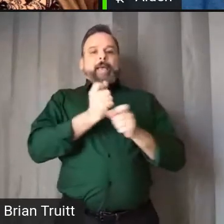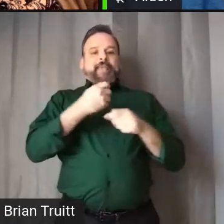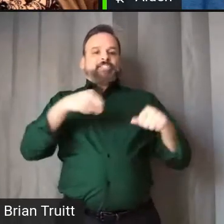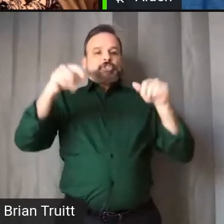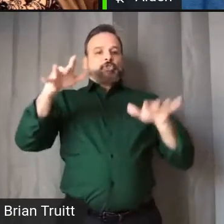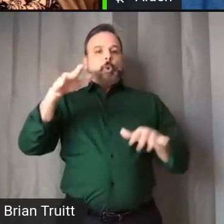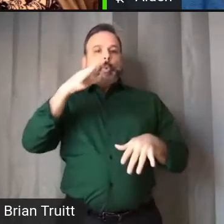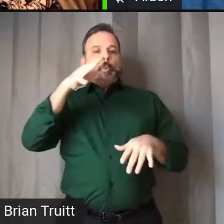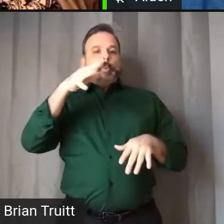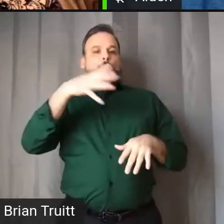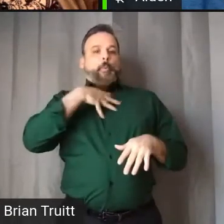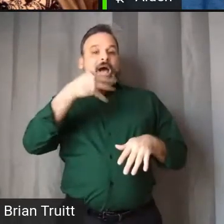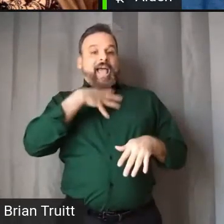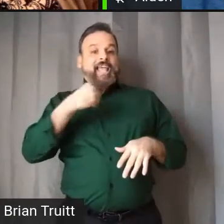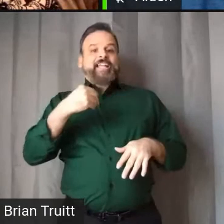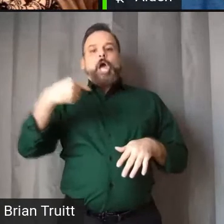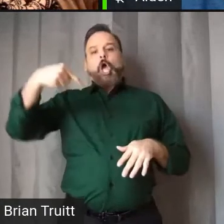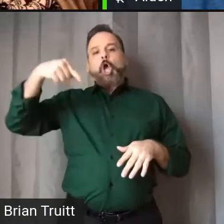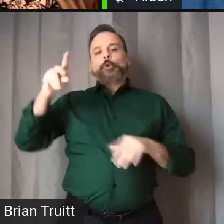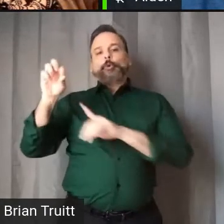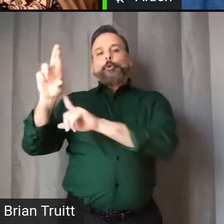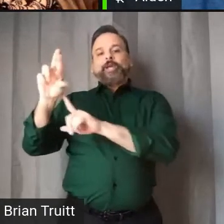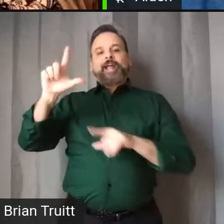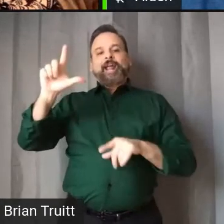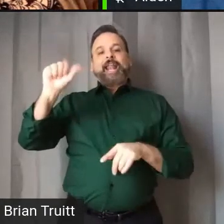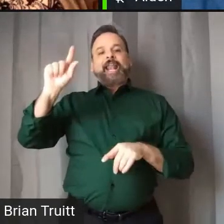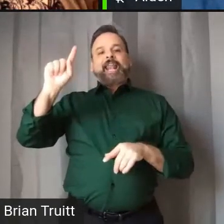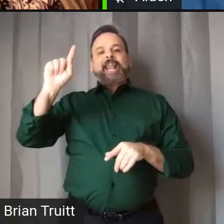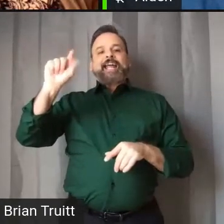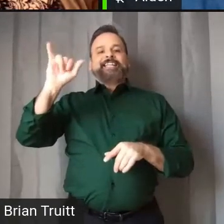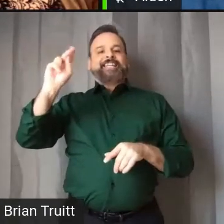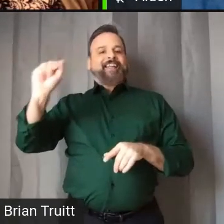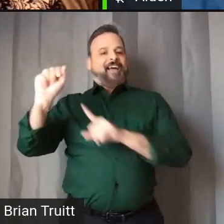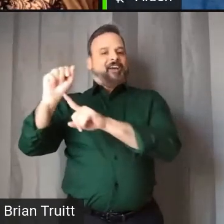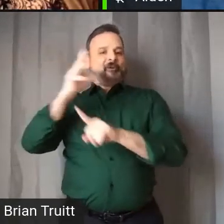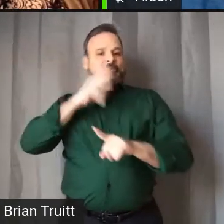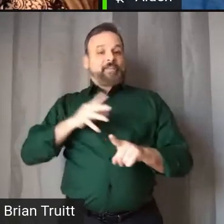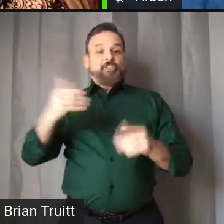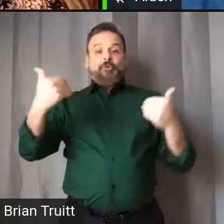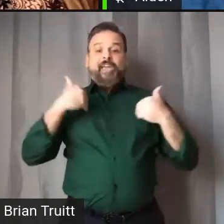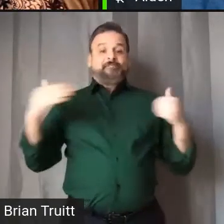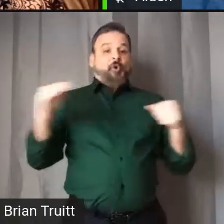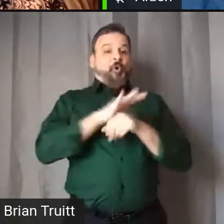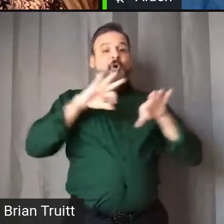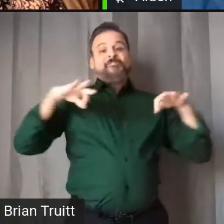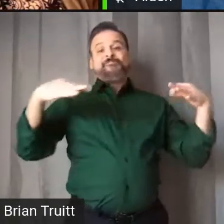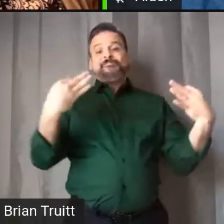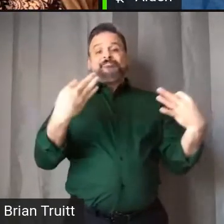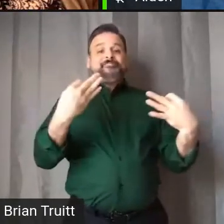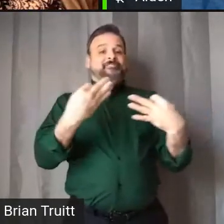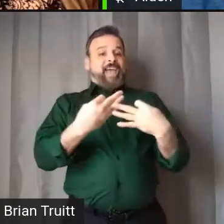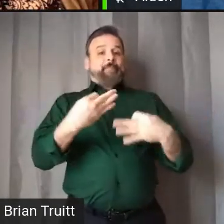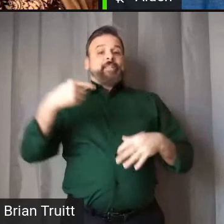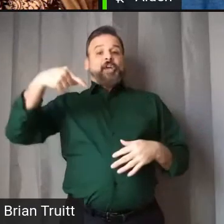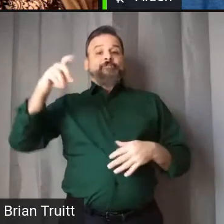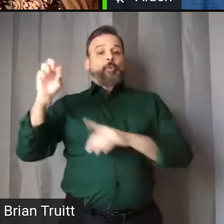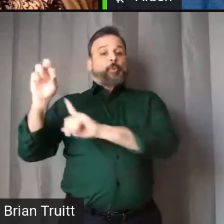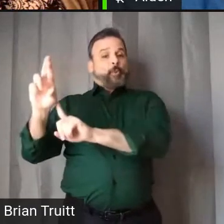queer Latina. It's how I started writing fairy tales where you have a whole family of queer Latina girls ruling these enchanted gardens.